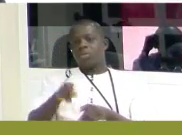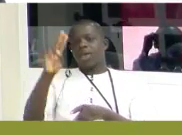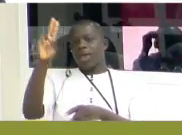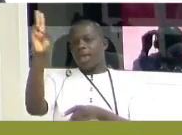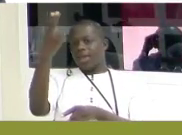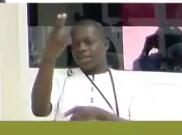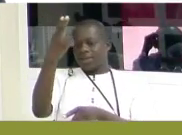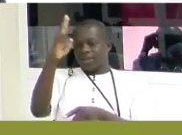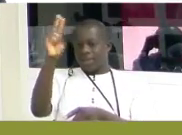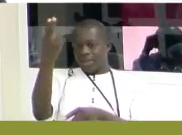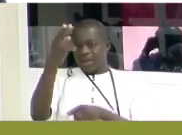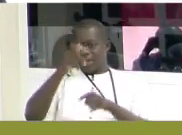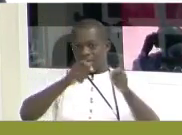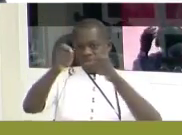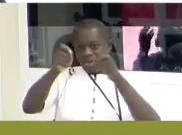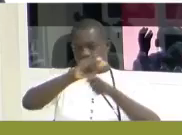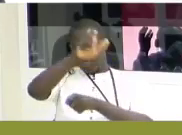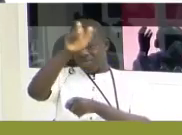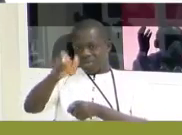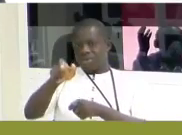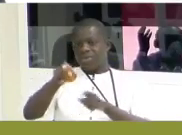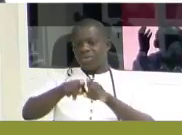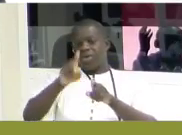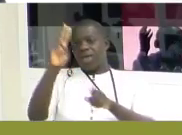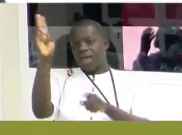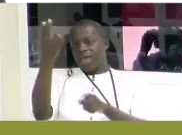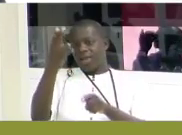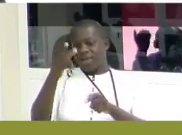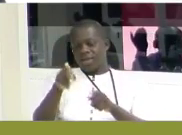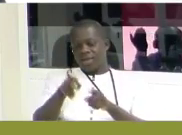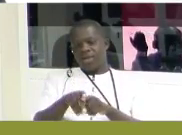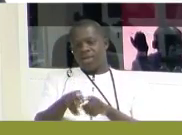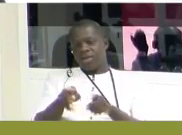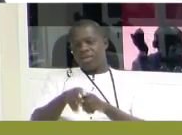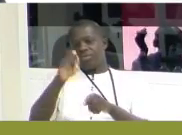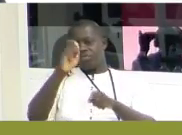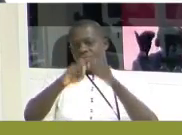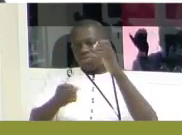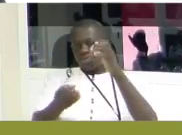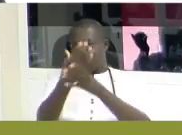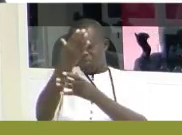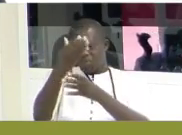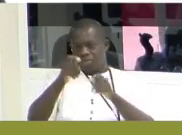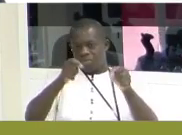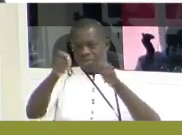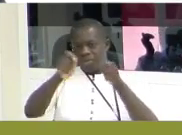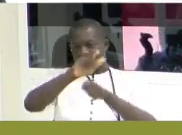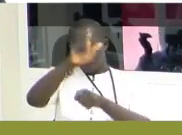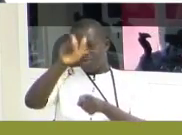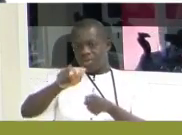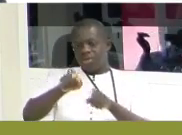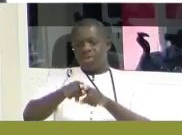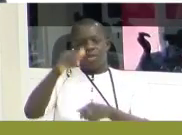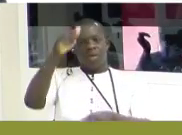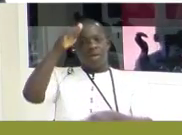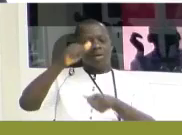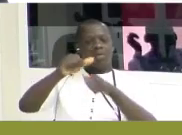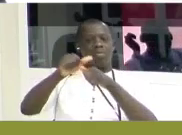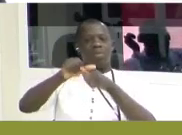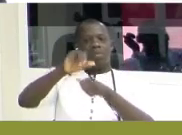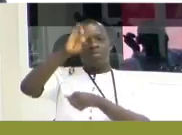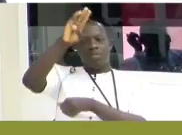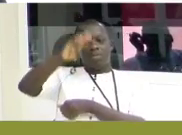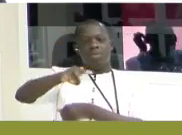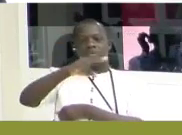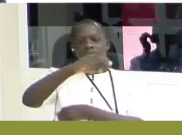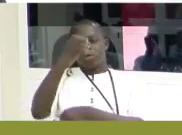those titles, Malia Mungu and Hell Manager. Because I could remember during the March 21st abortive coup, when he was torturing